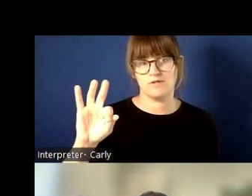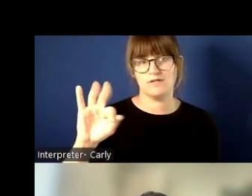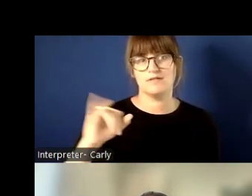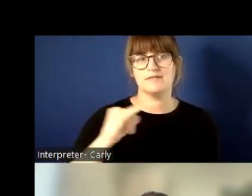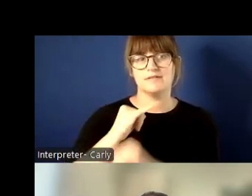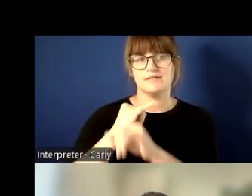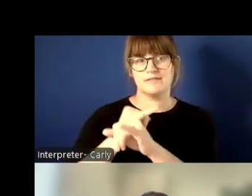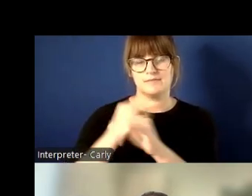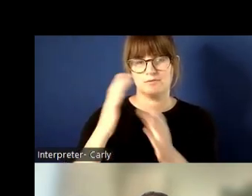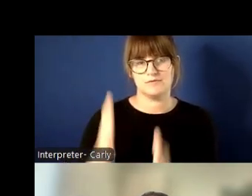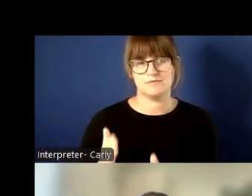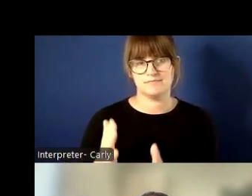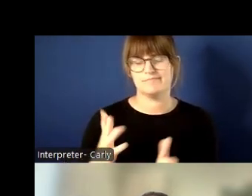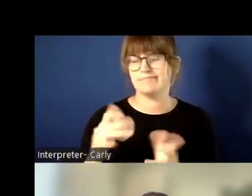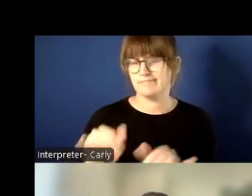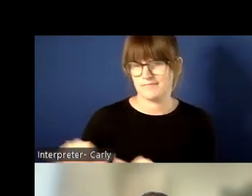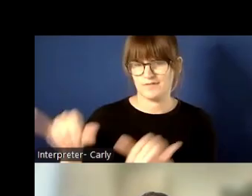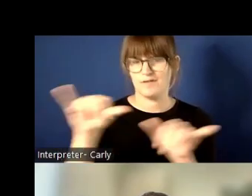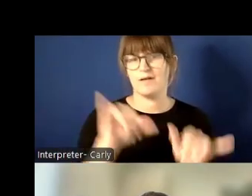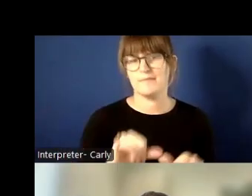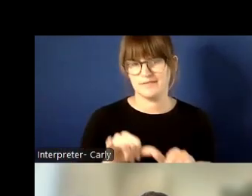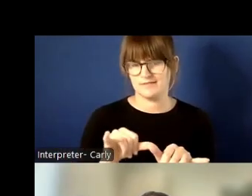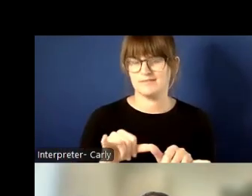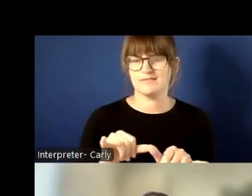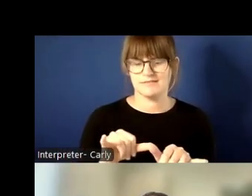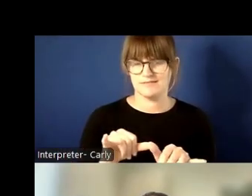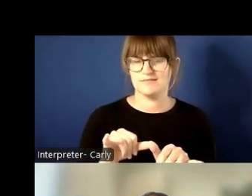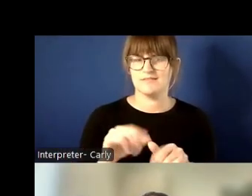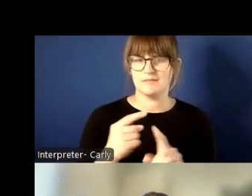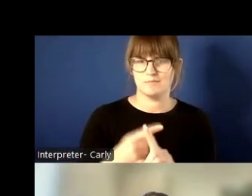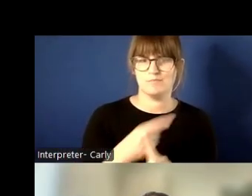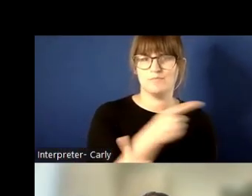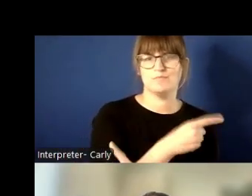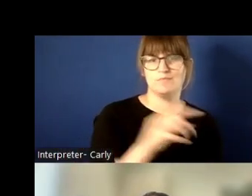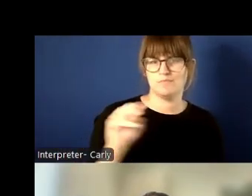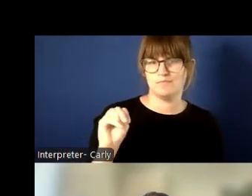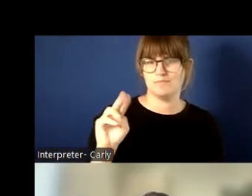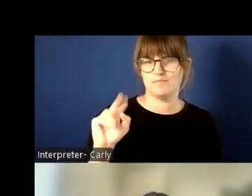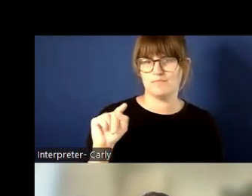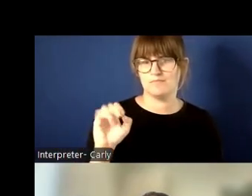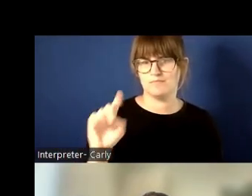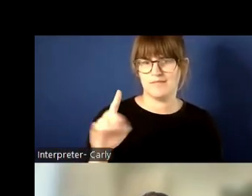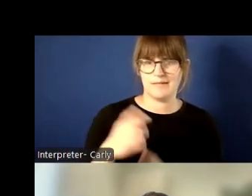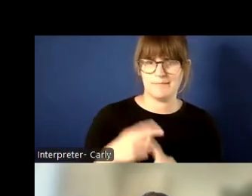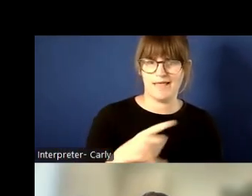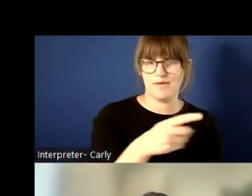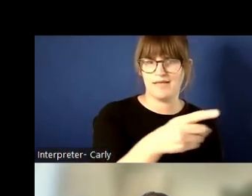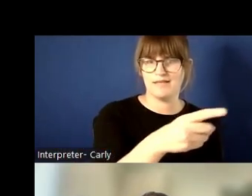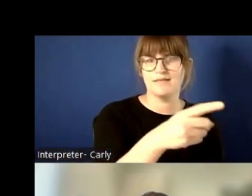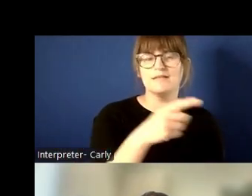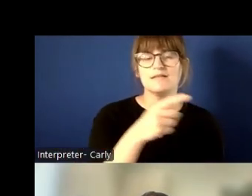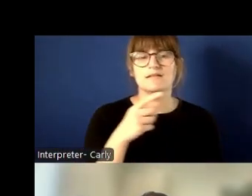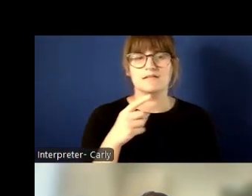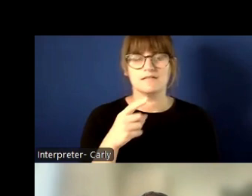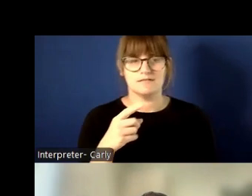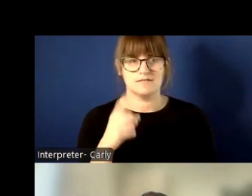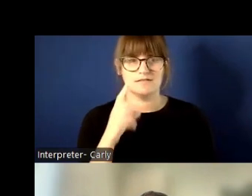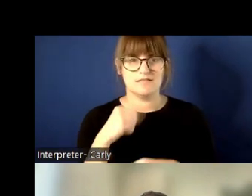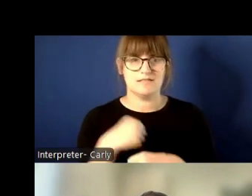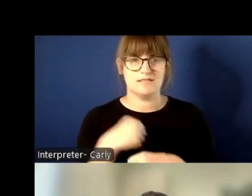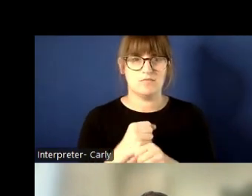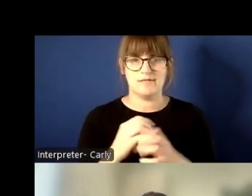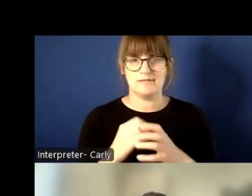V600E. That's the most common mutated pathway in melanoma. It leads to excessive activation of this MAP kinase